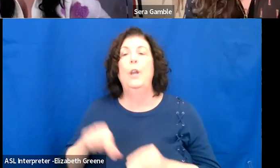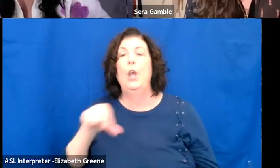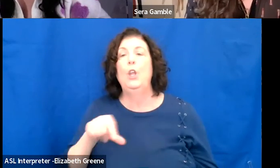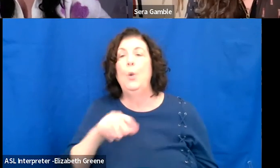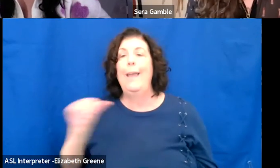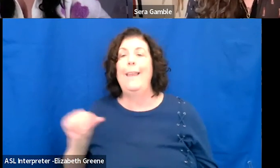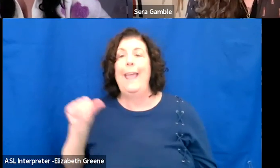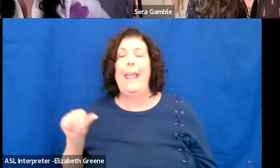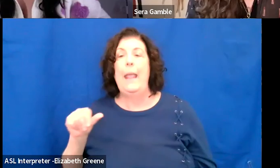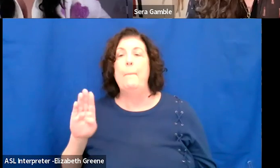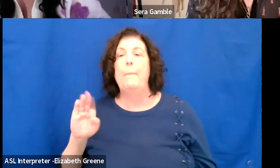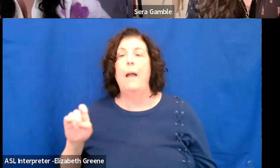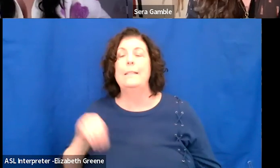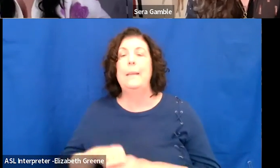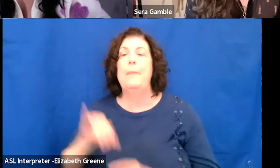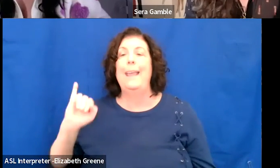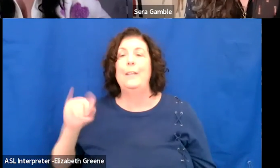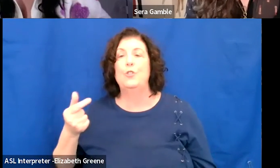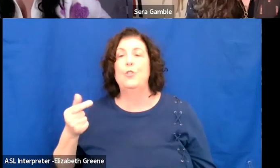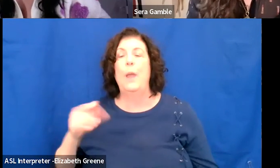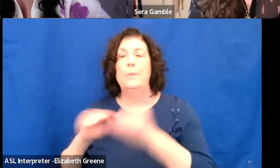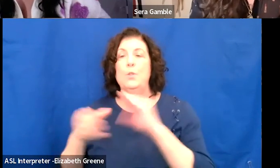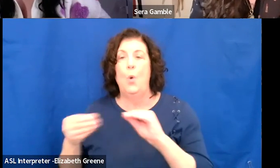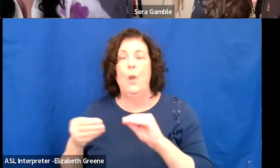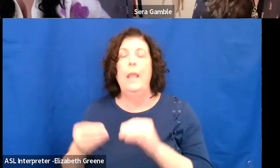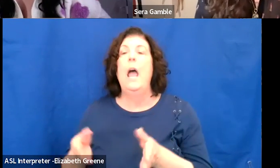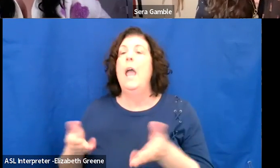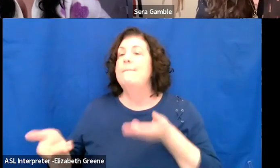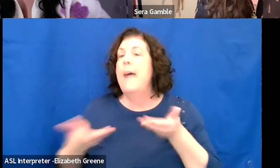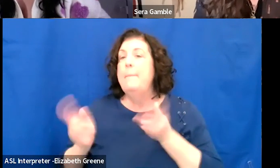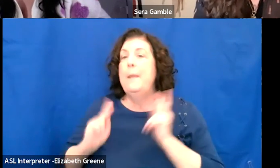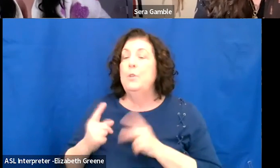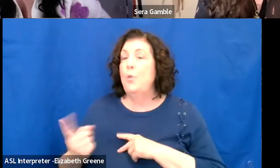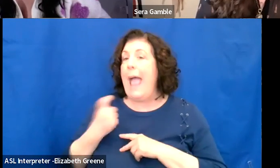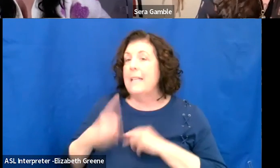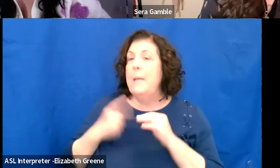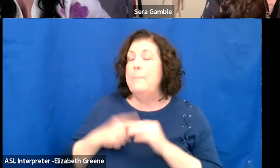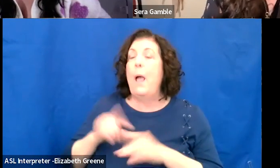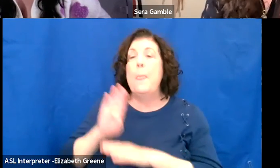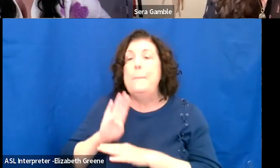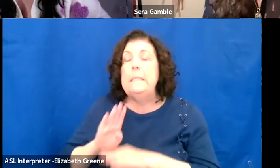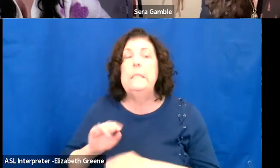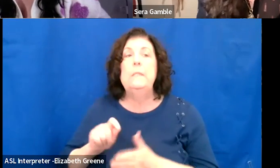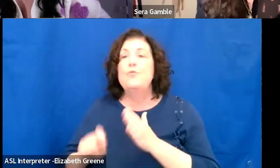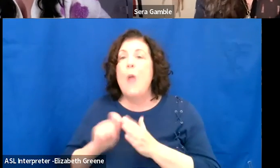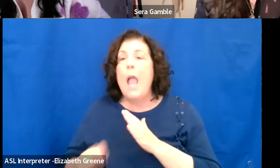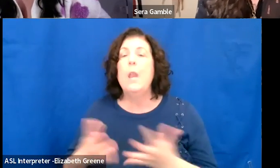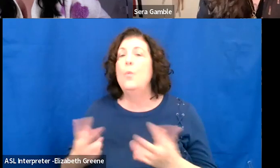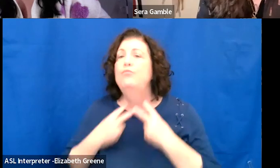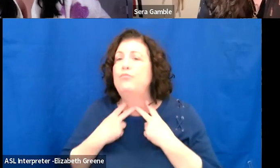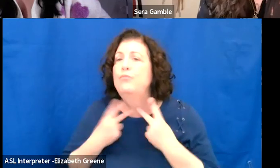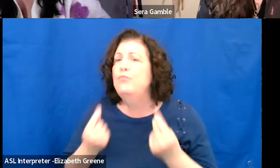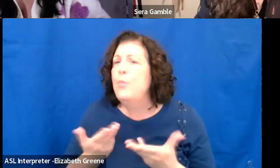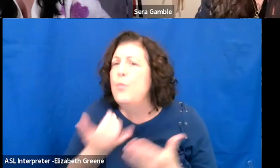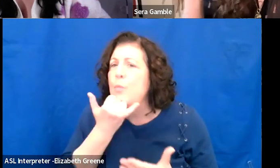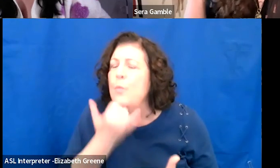Instagram story and just invite people to ask me anything about the business or writing, or what are you stuck on, or whatever.